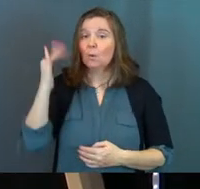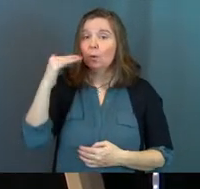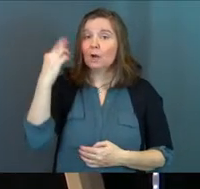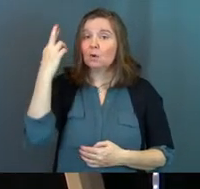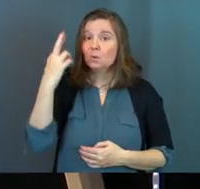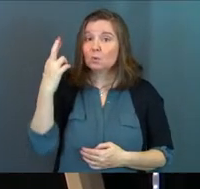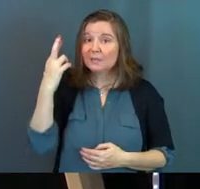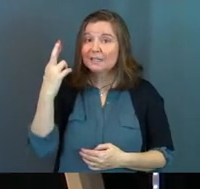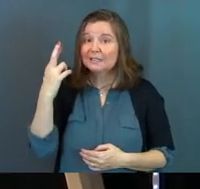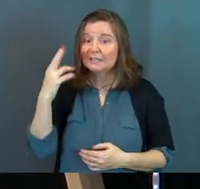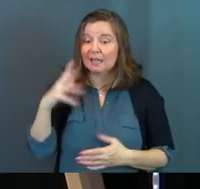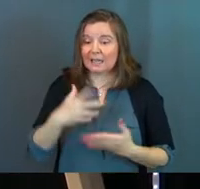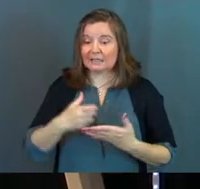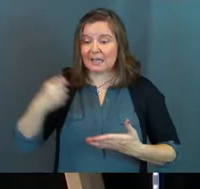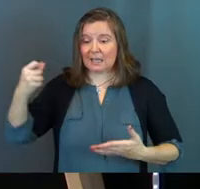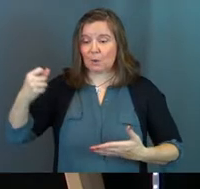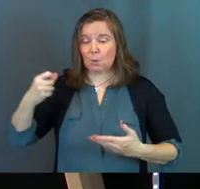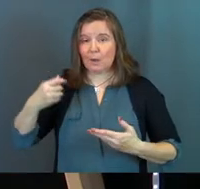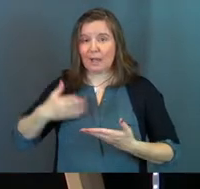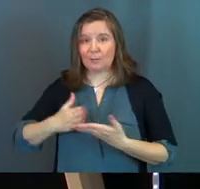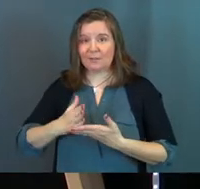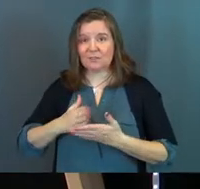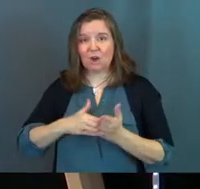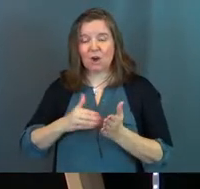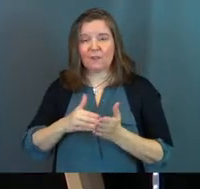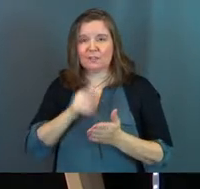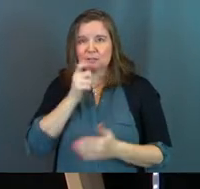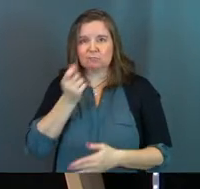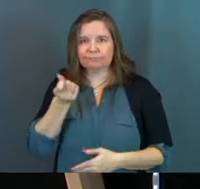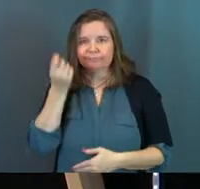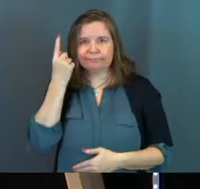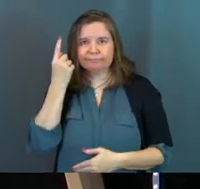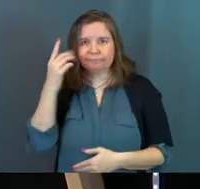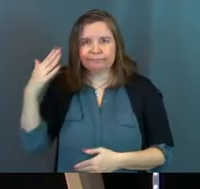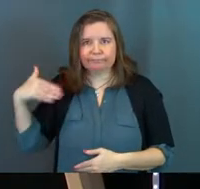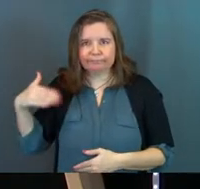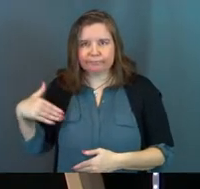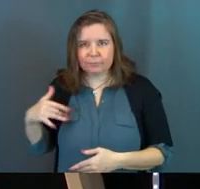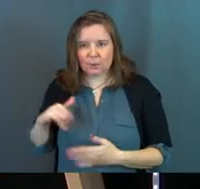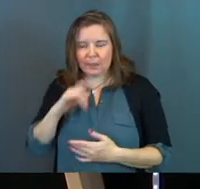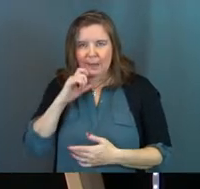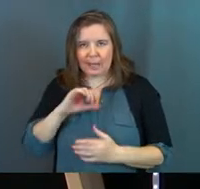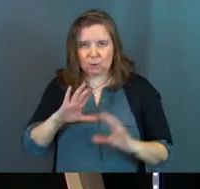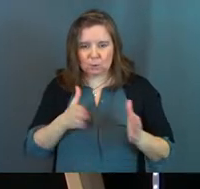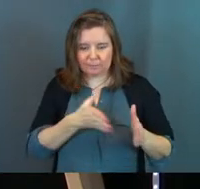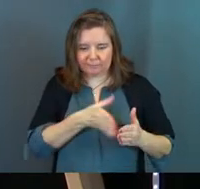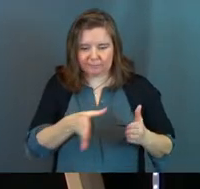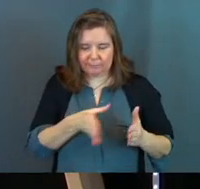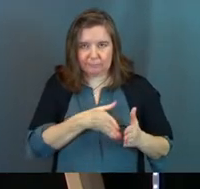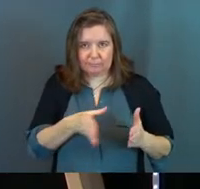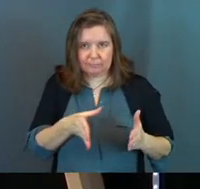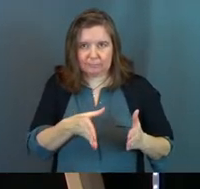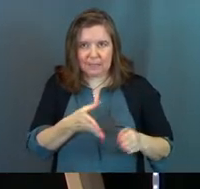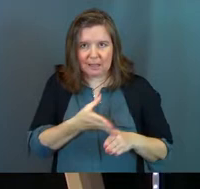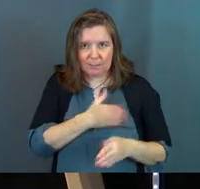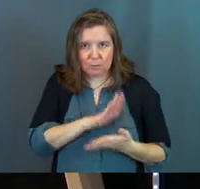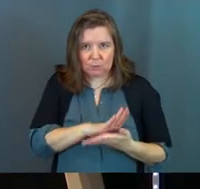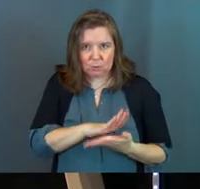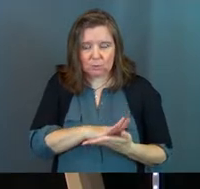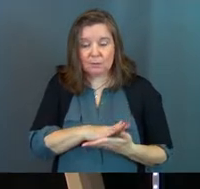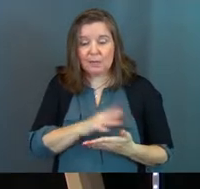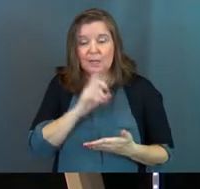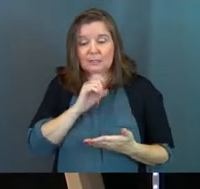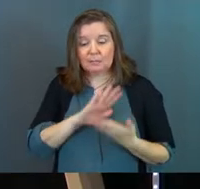because reasoning and taking away privileges often simply don't work with kids in that age range. As children